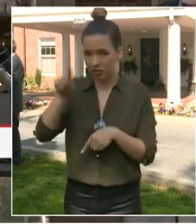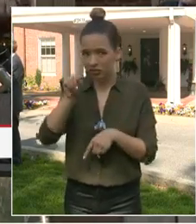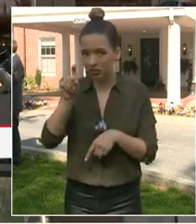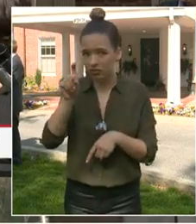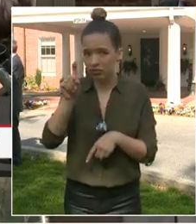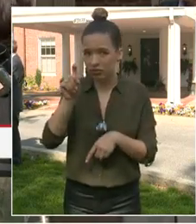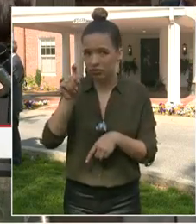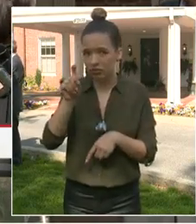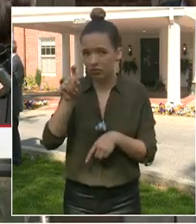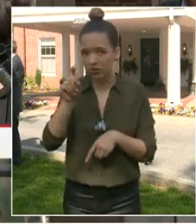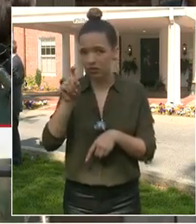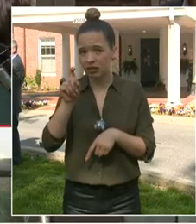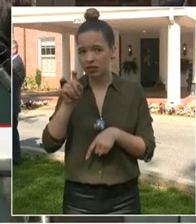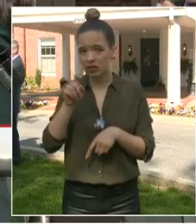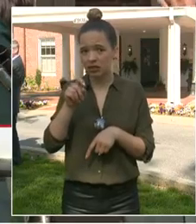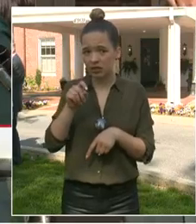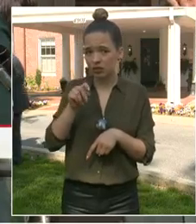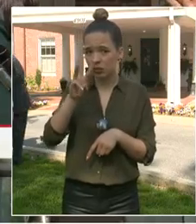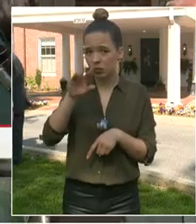Wayne?